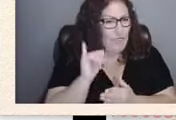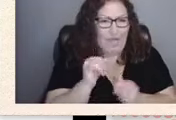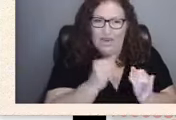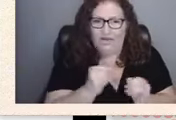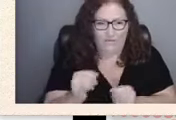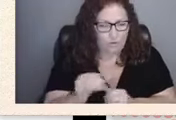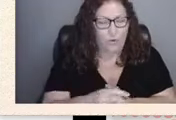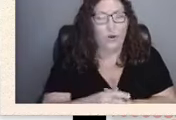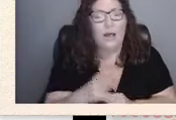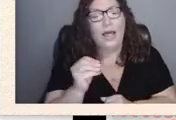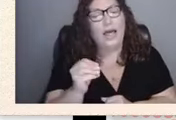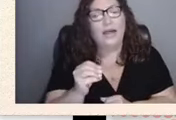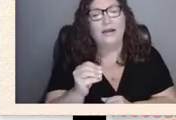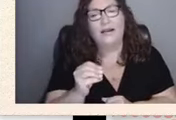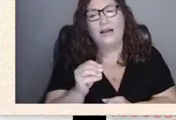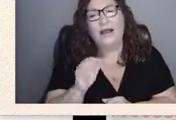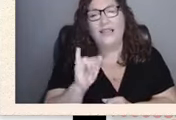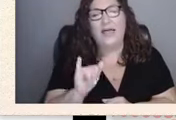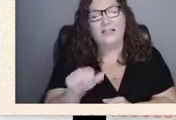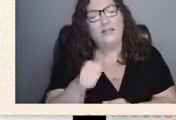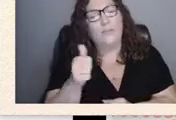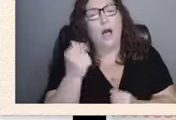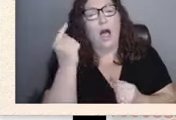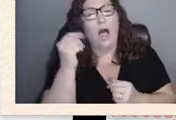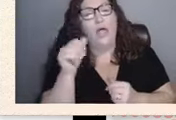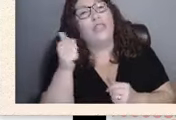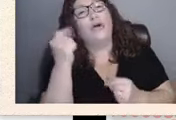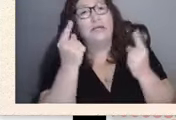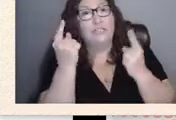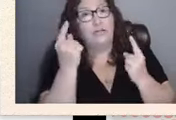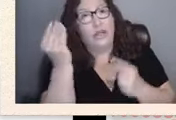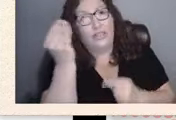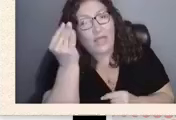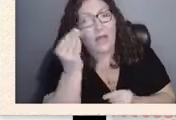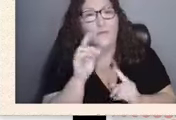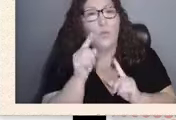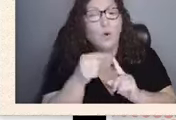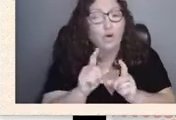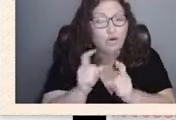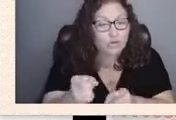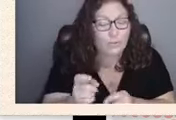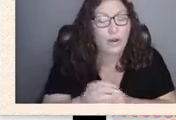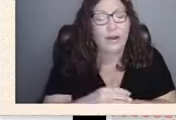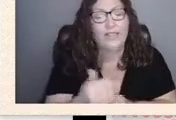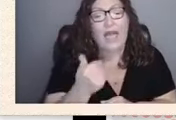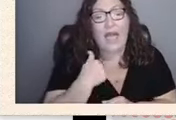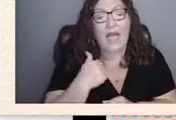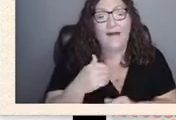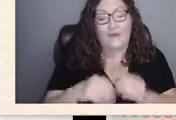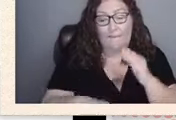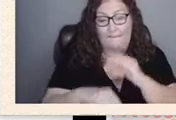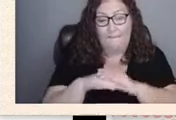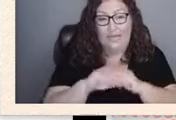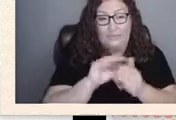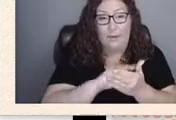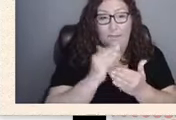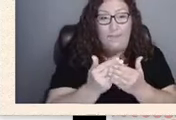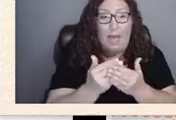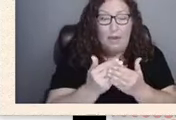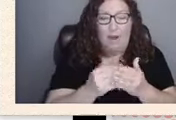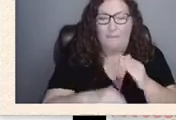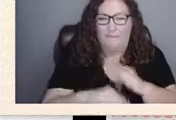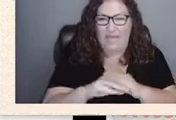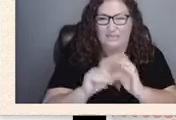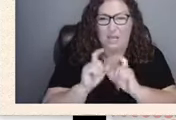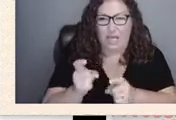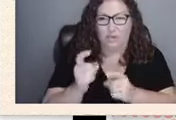And there's just some other considerations to think of when you're contributing. There is a maximum amount, maximum contribution limit